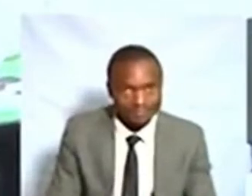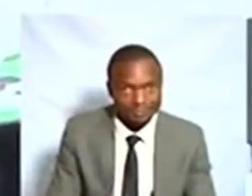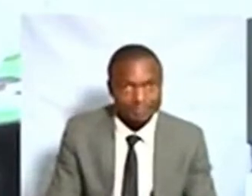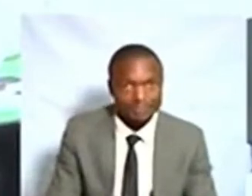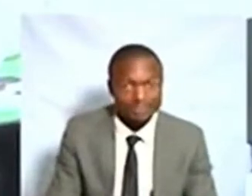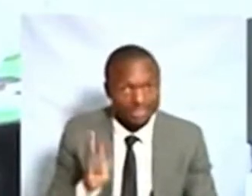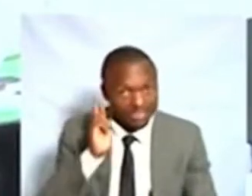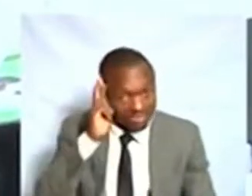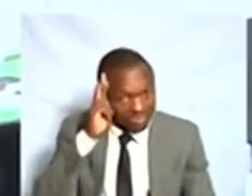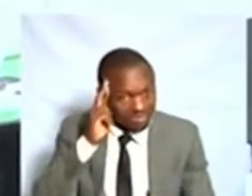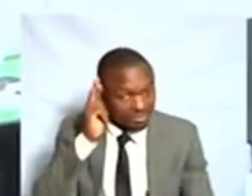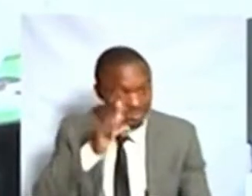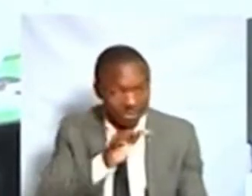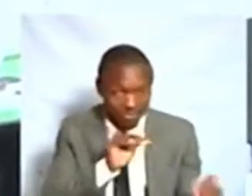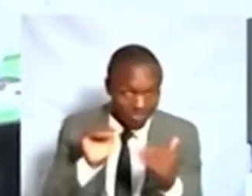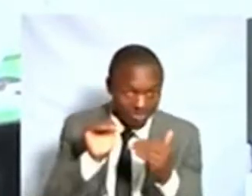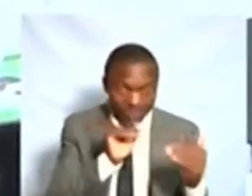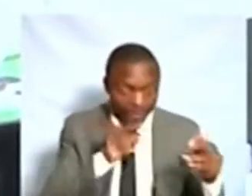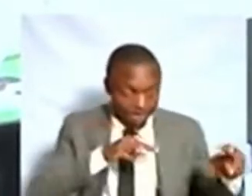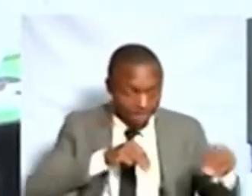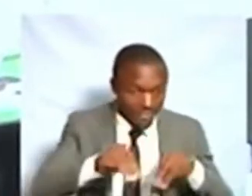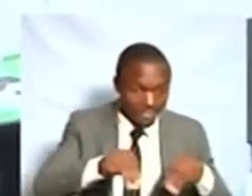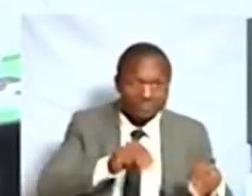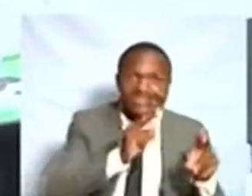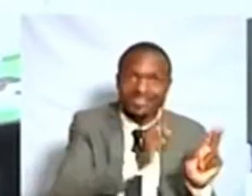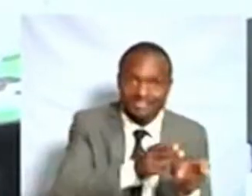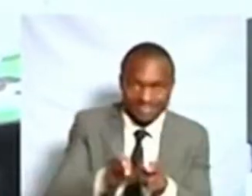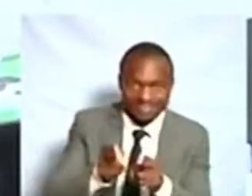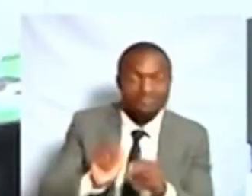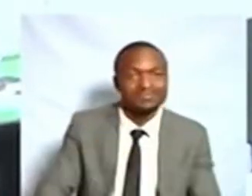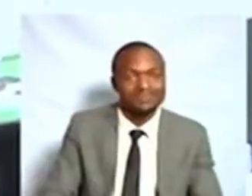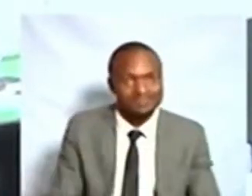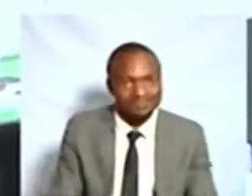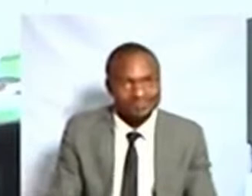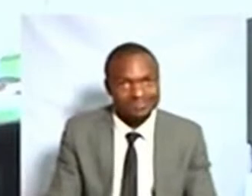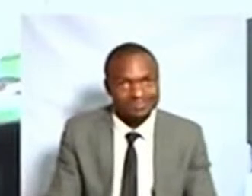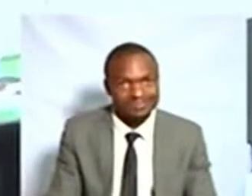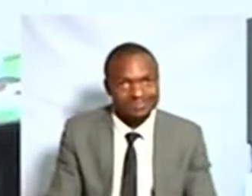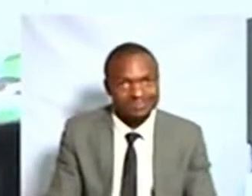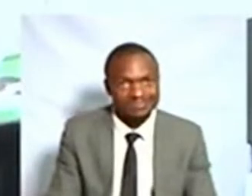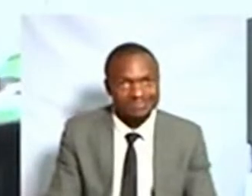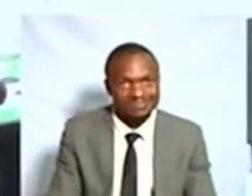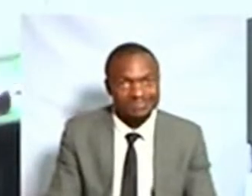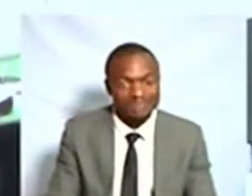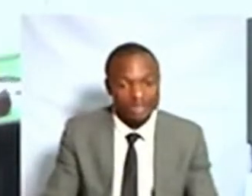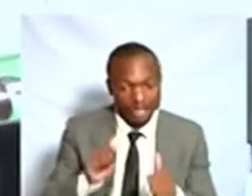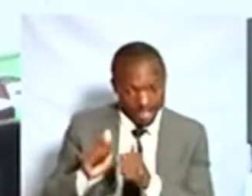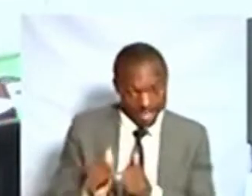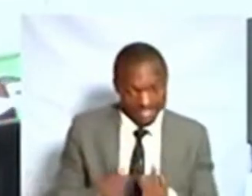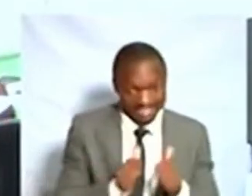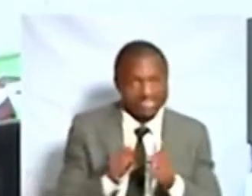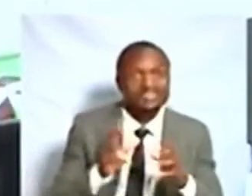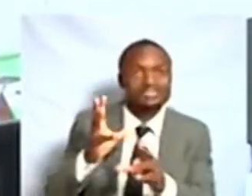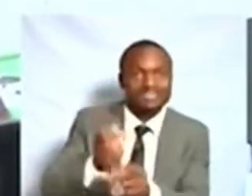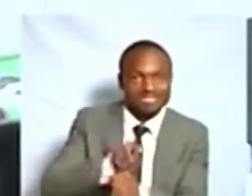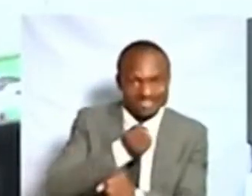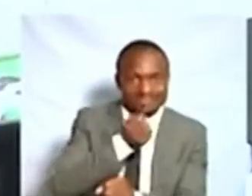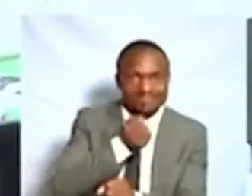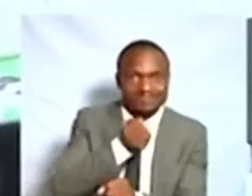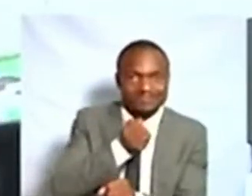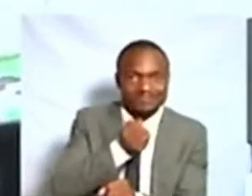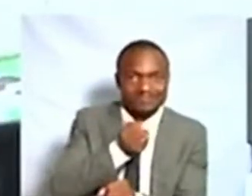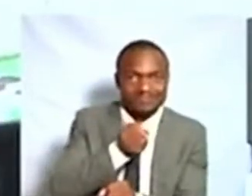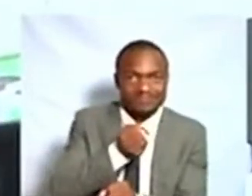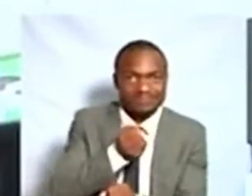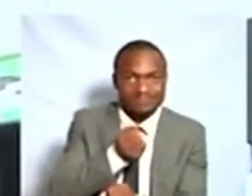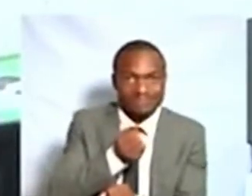reason for query, which is management response. Then you go to the action taken and the remedial